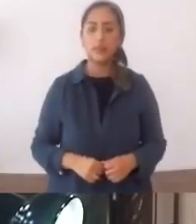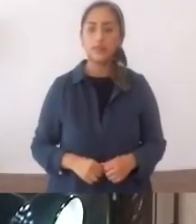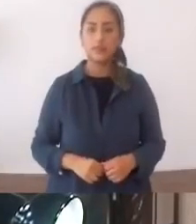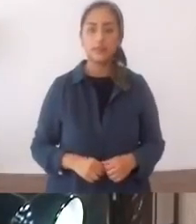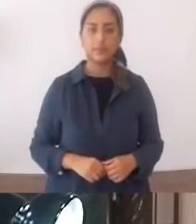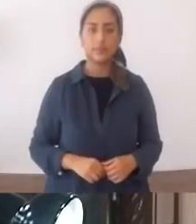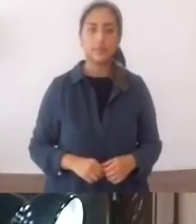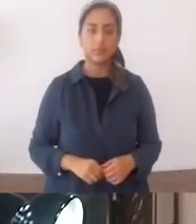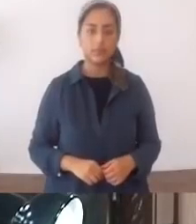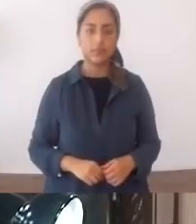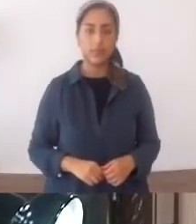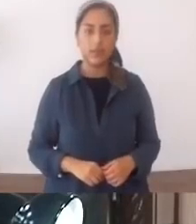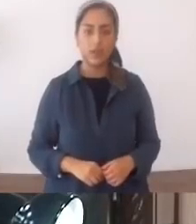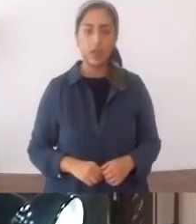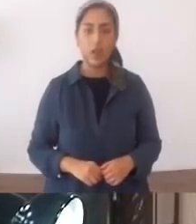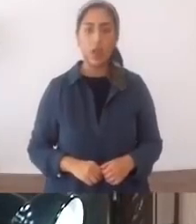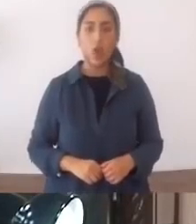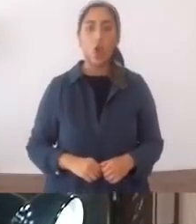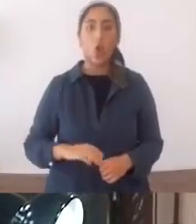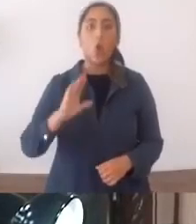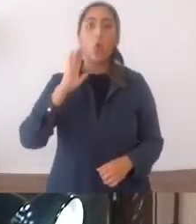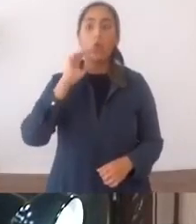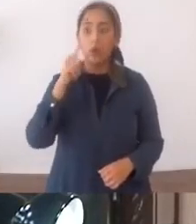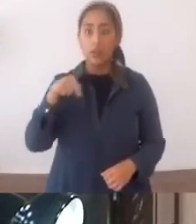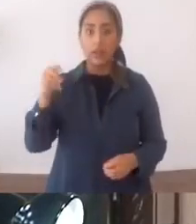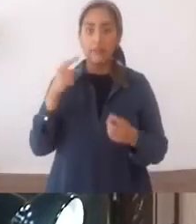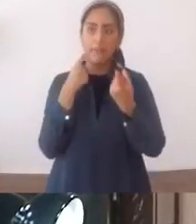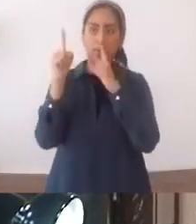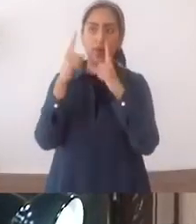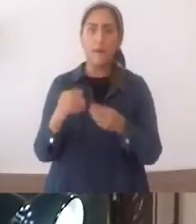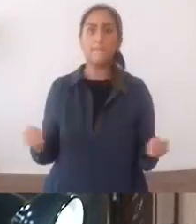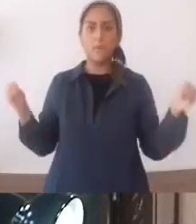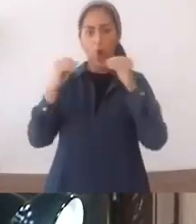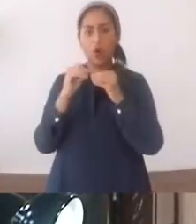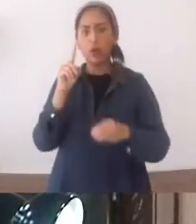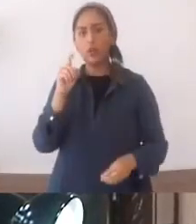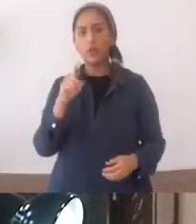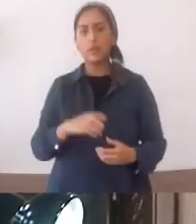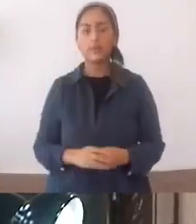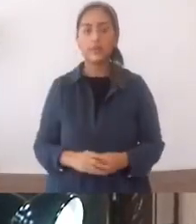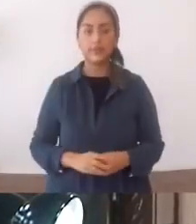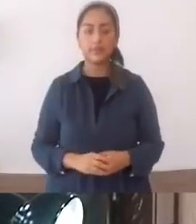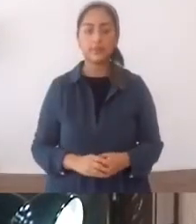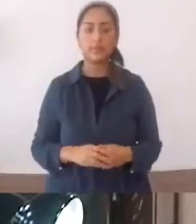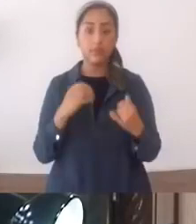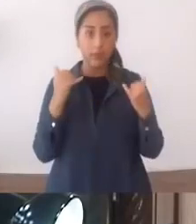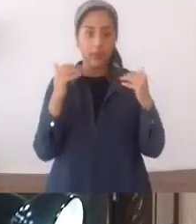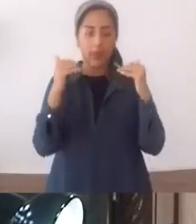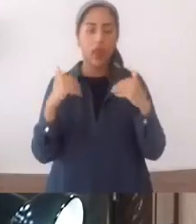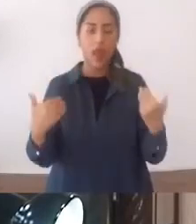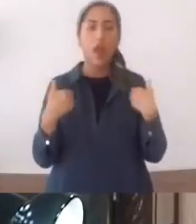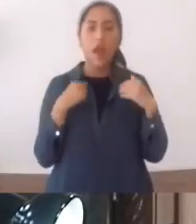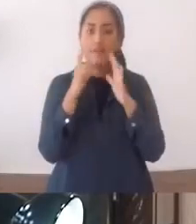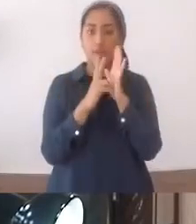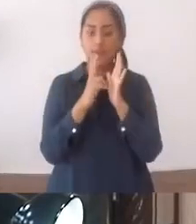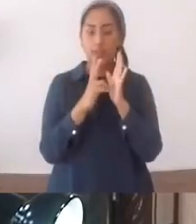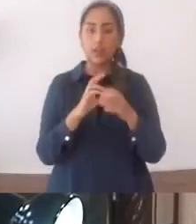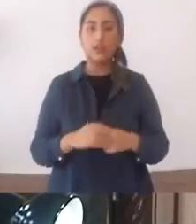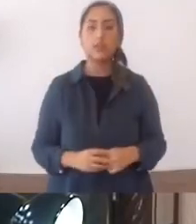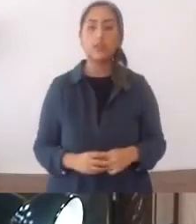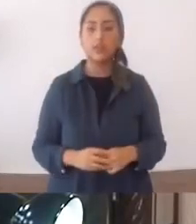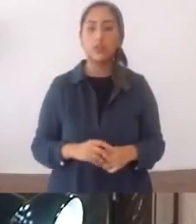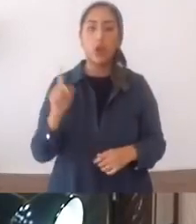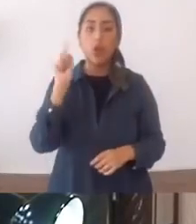would he talk harder than him? ¿Se maldecería más? Would he curse himself more than him? Ahora, Now, hay